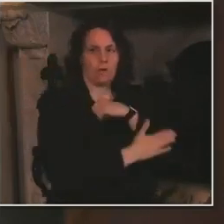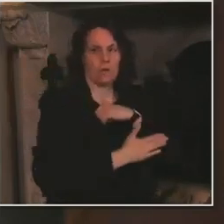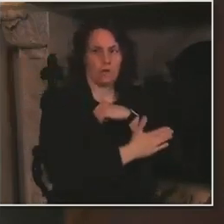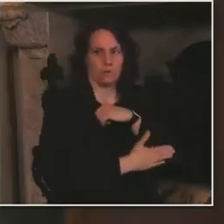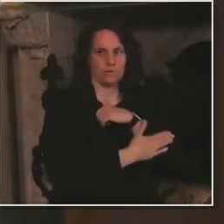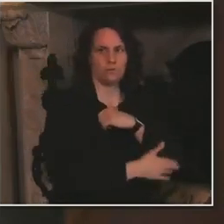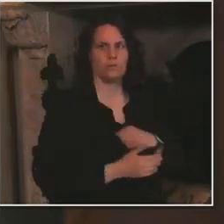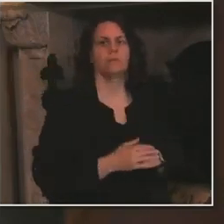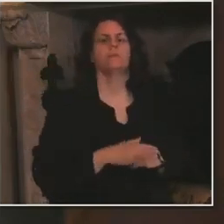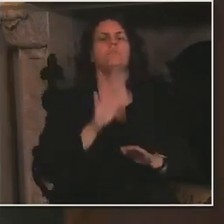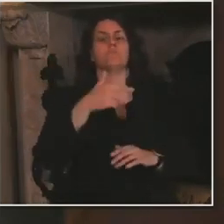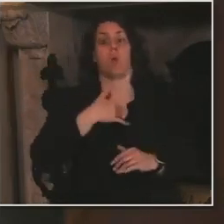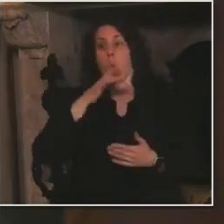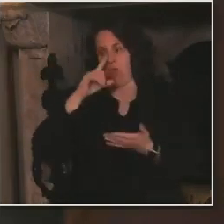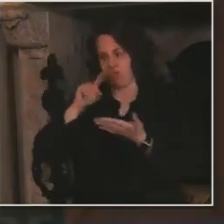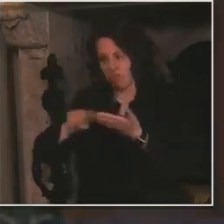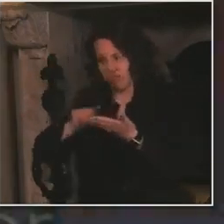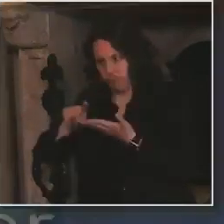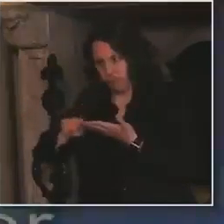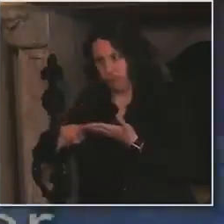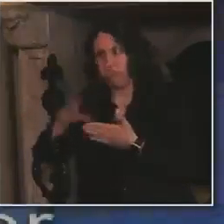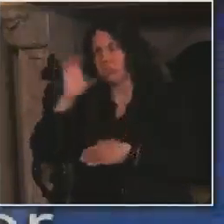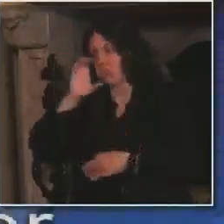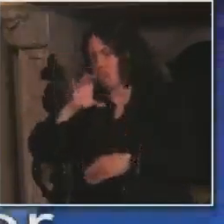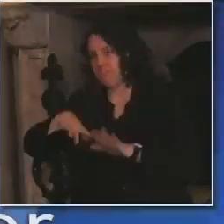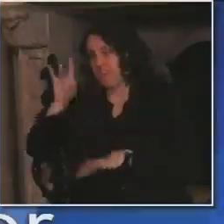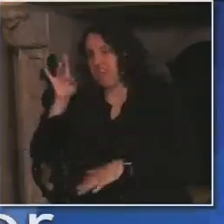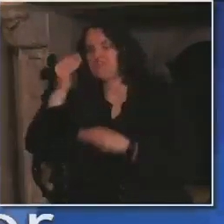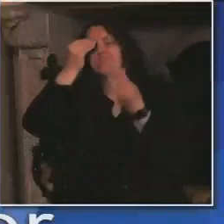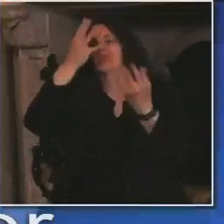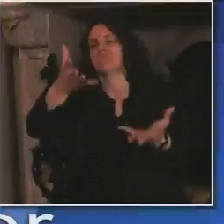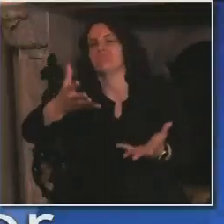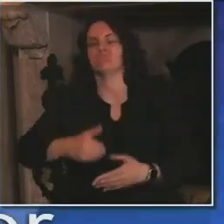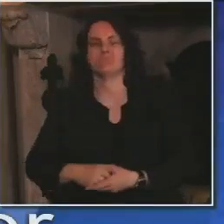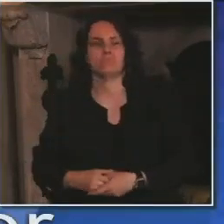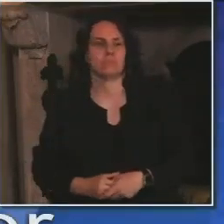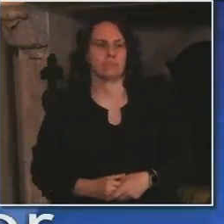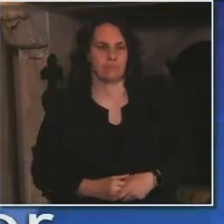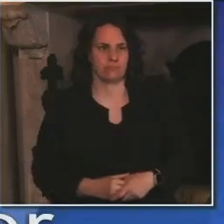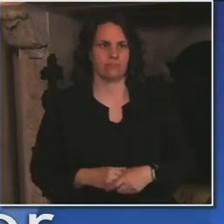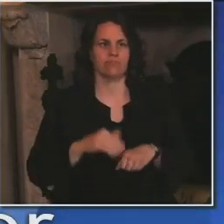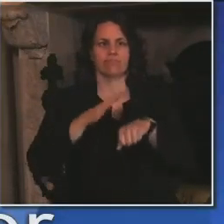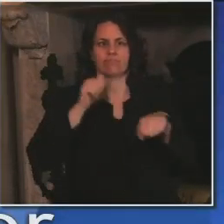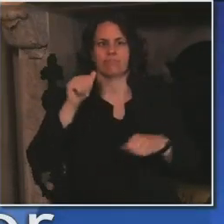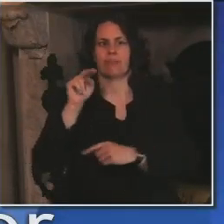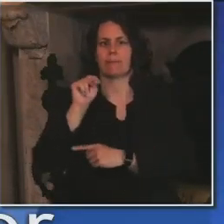Cammy. Now to Tajma Hall from NBC 15 in Madison. Tajma?